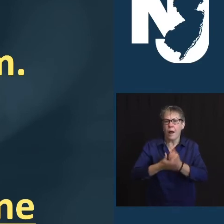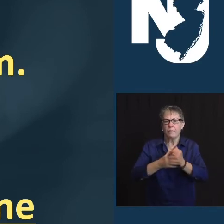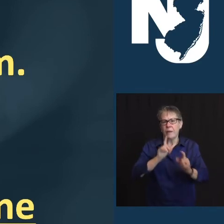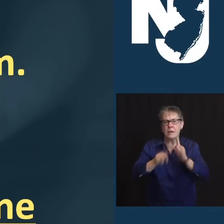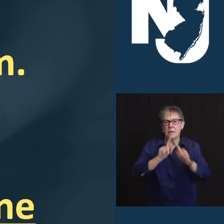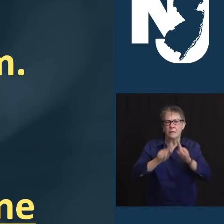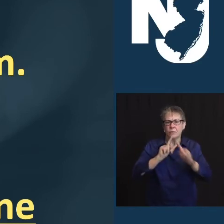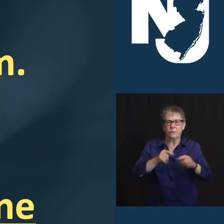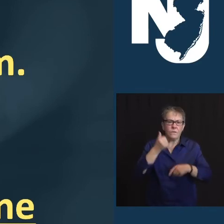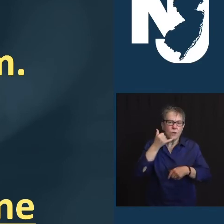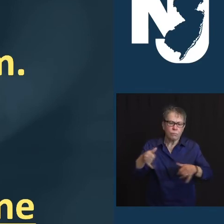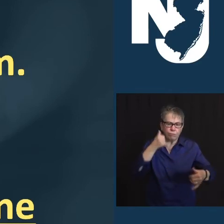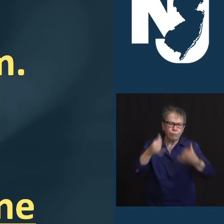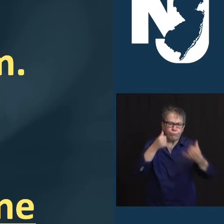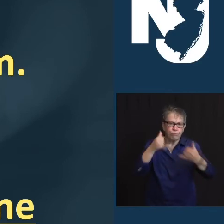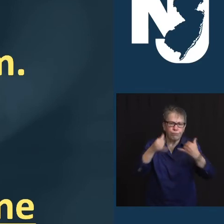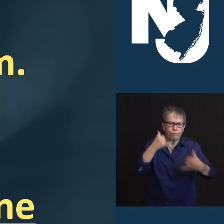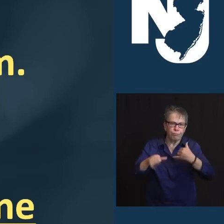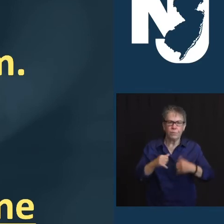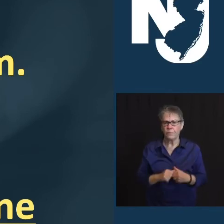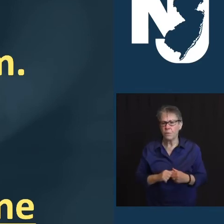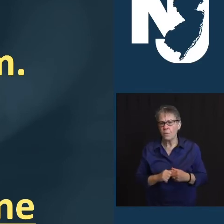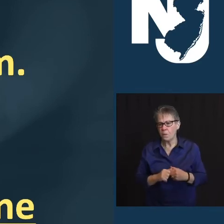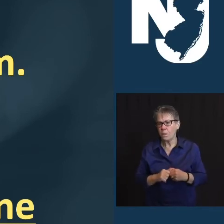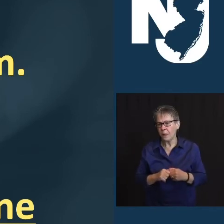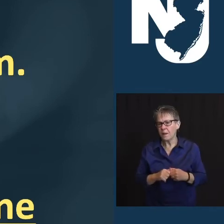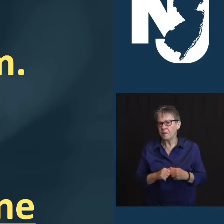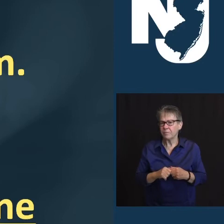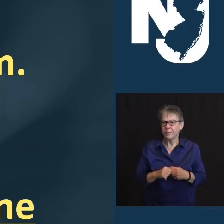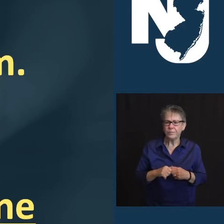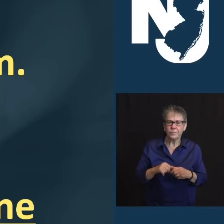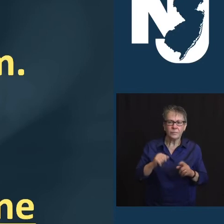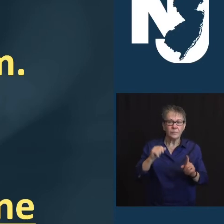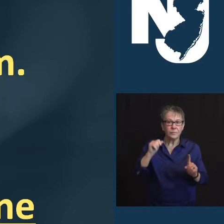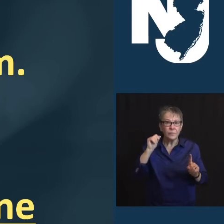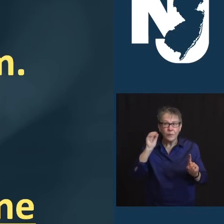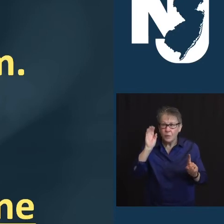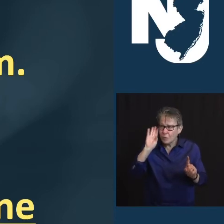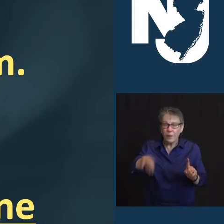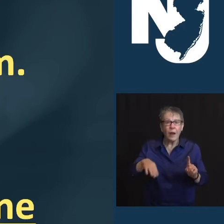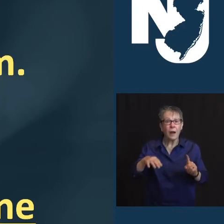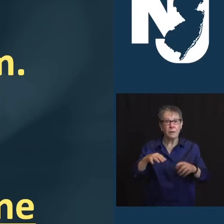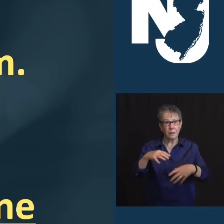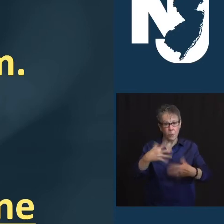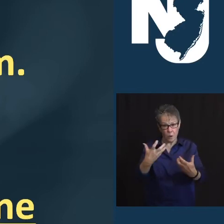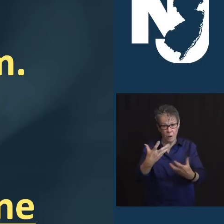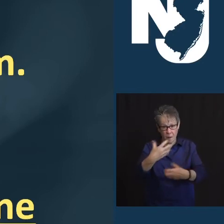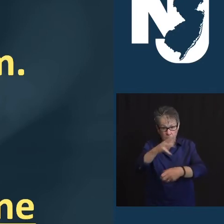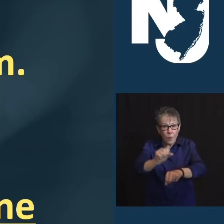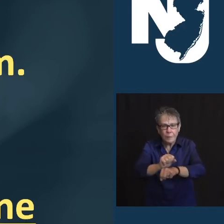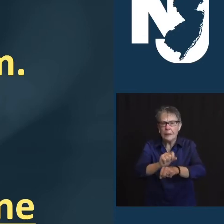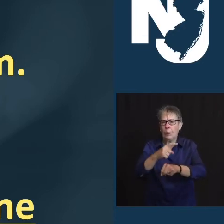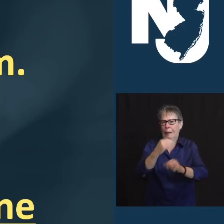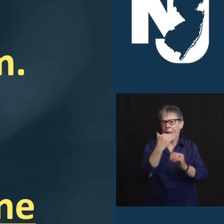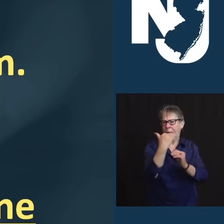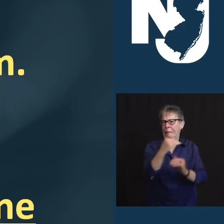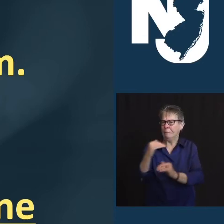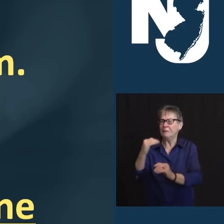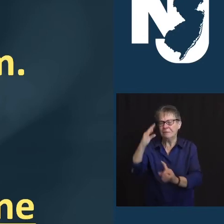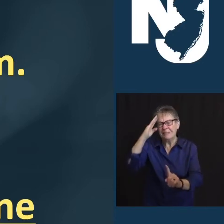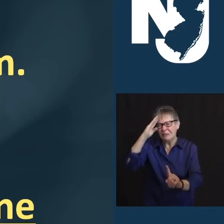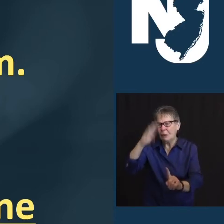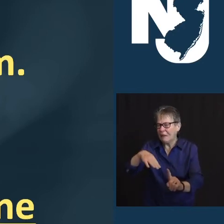know there are limited appointments available, and we ask all callers for patience. Now, we expected a lot of people